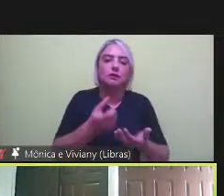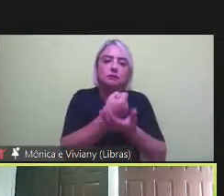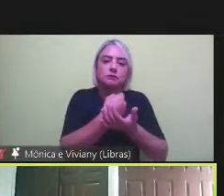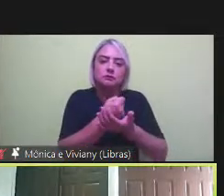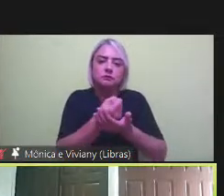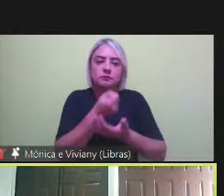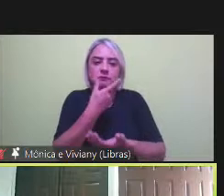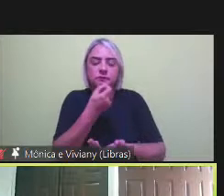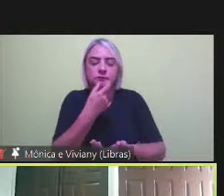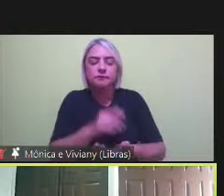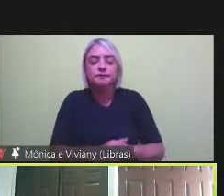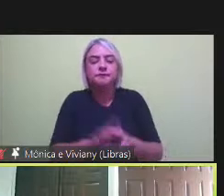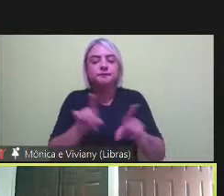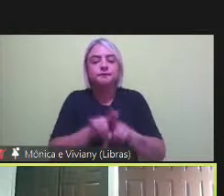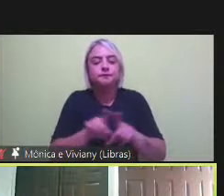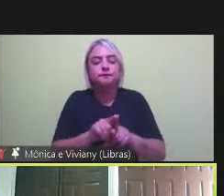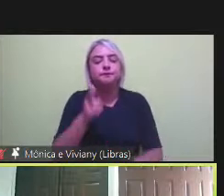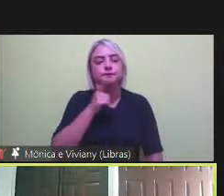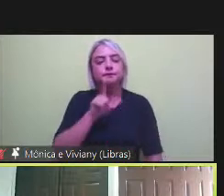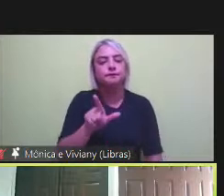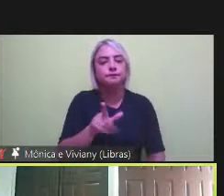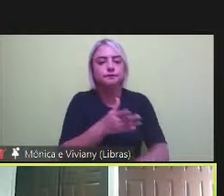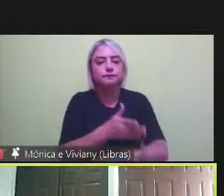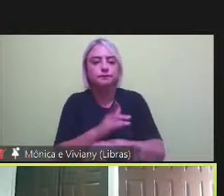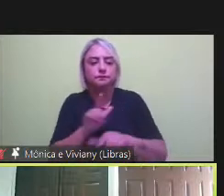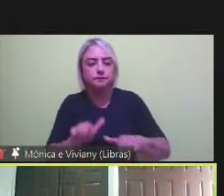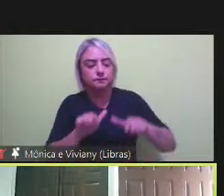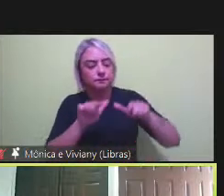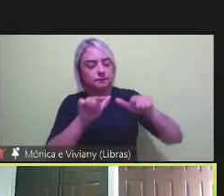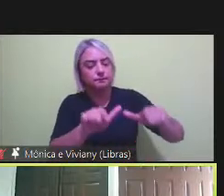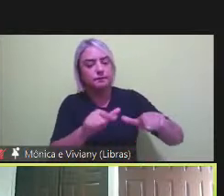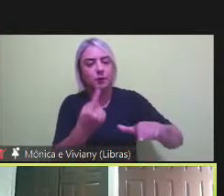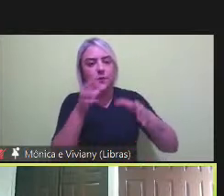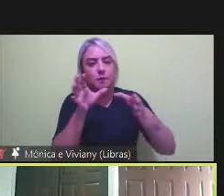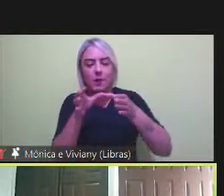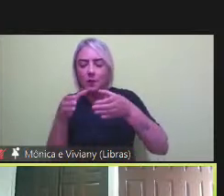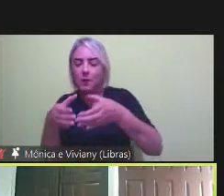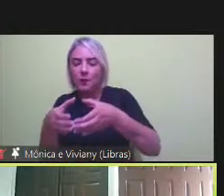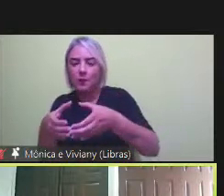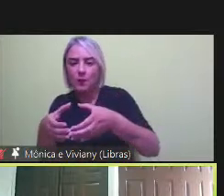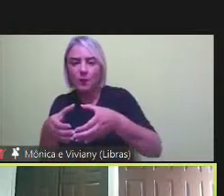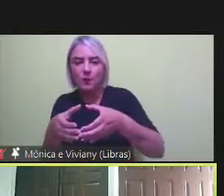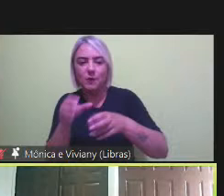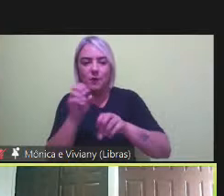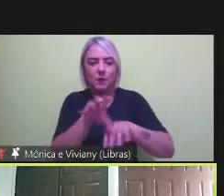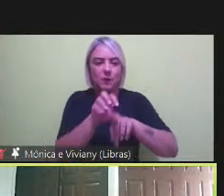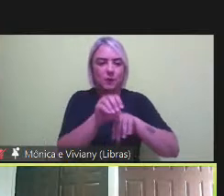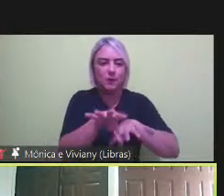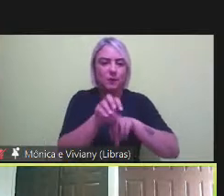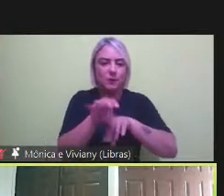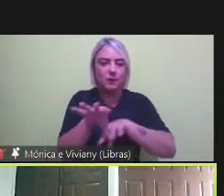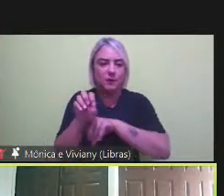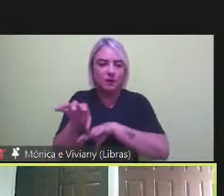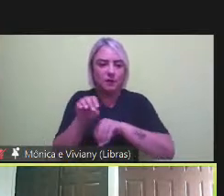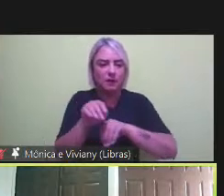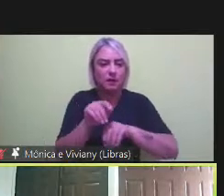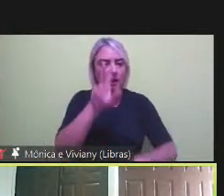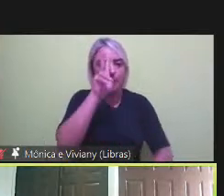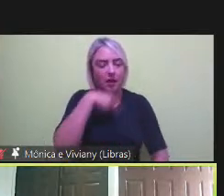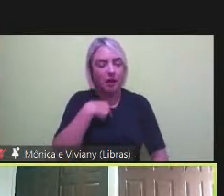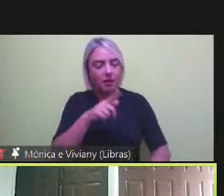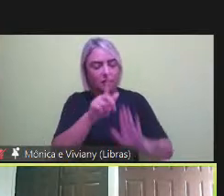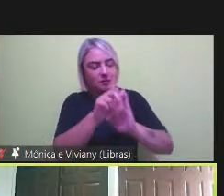and certify the first cohort of trainers in self-management and have begun rolling out the training